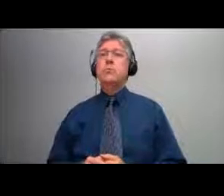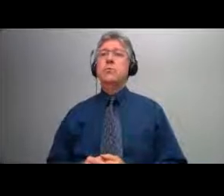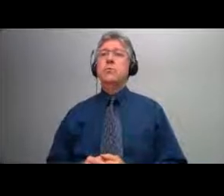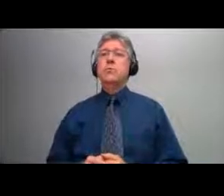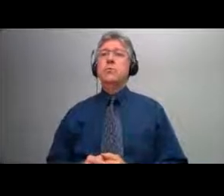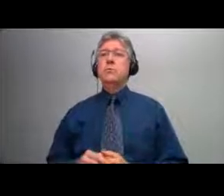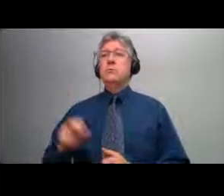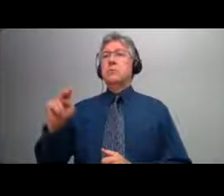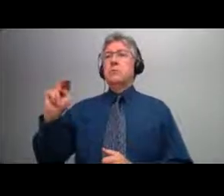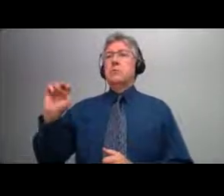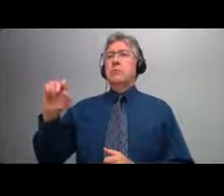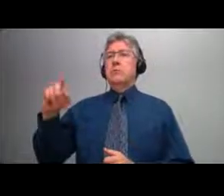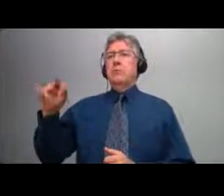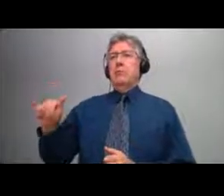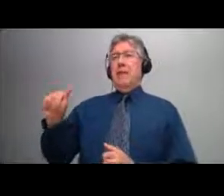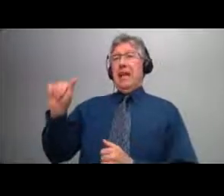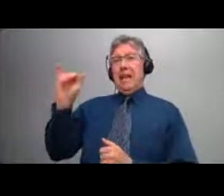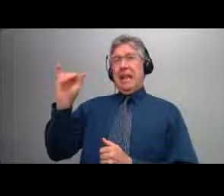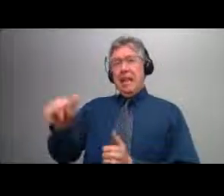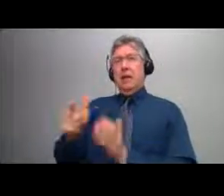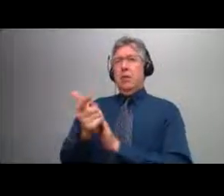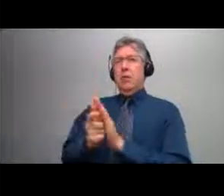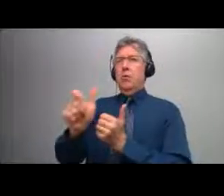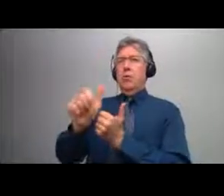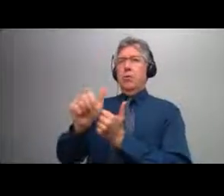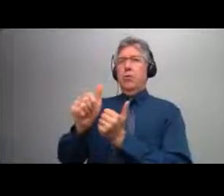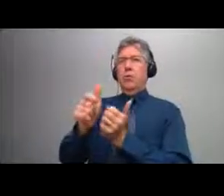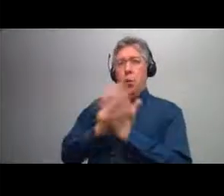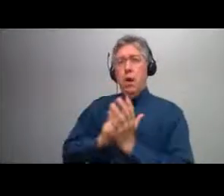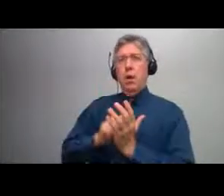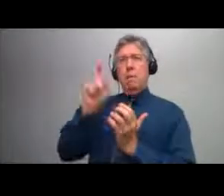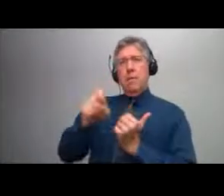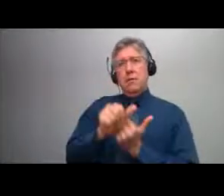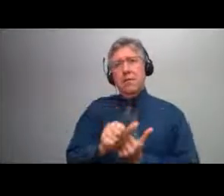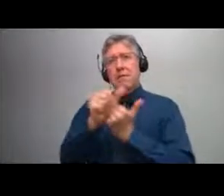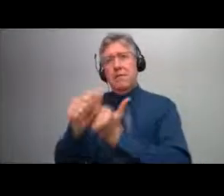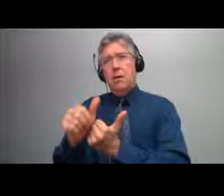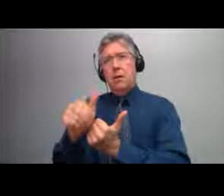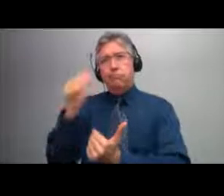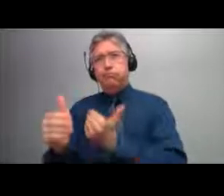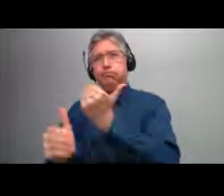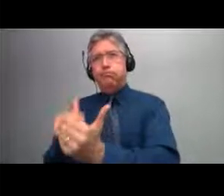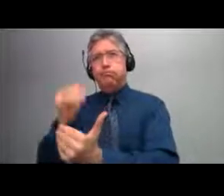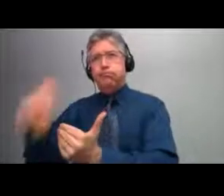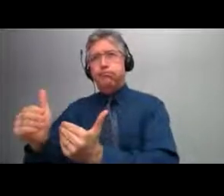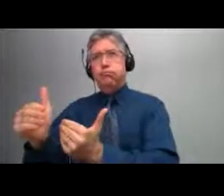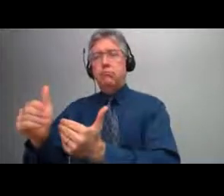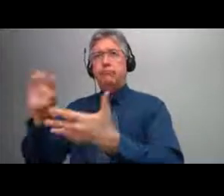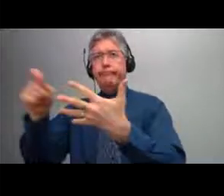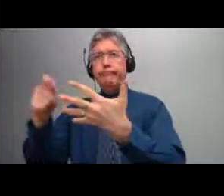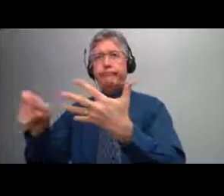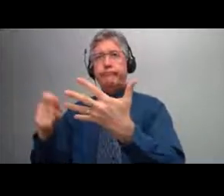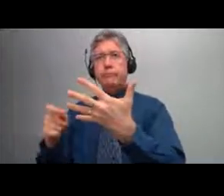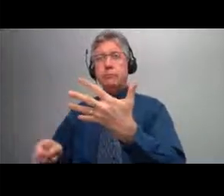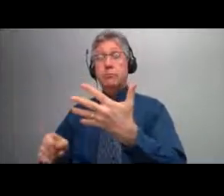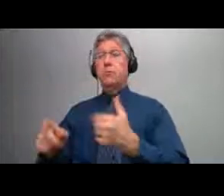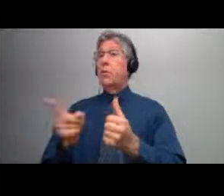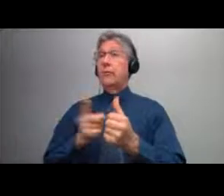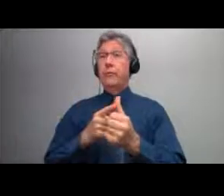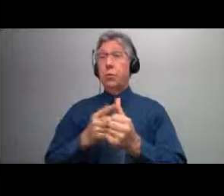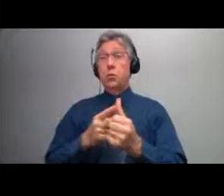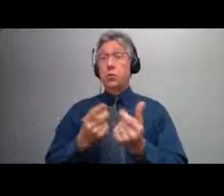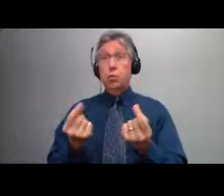NEPA is a procedural law where it must be demonstrated that proper process was followed. One of the first steps is to determine the significance of the